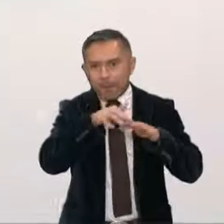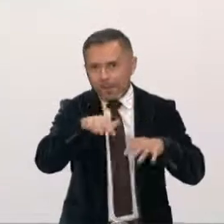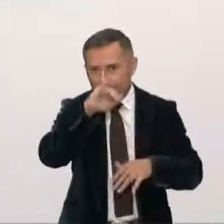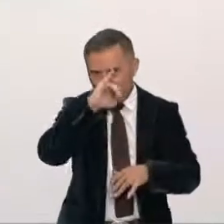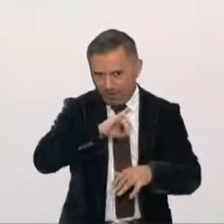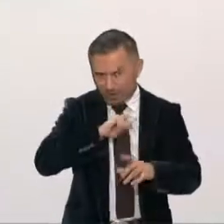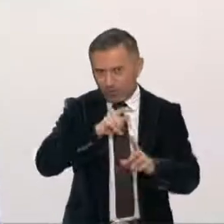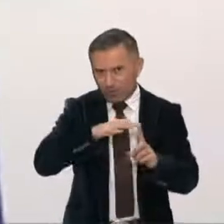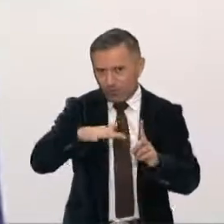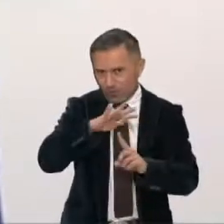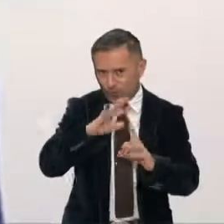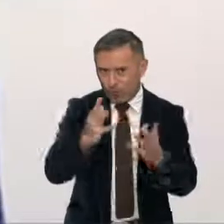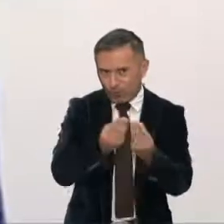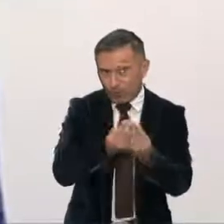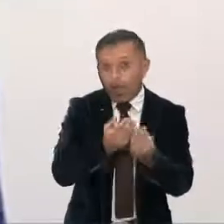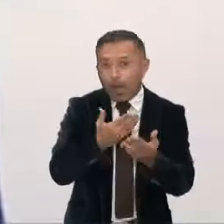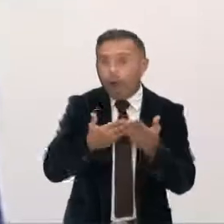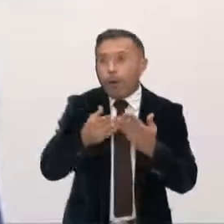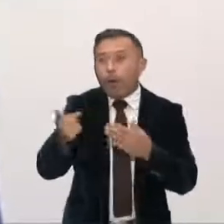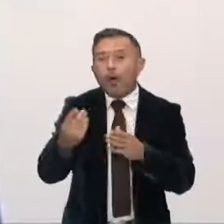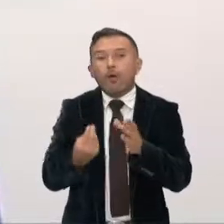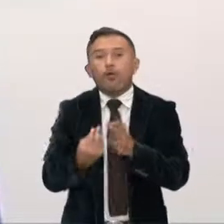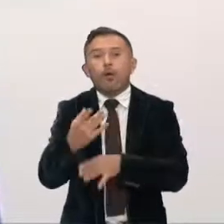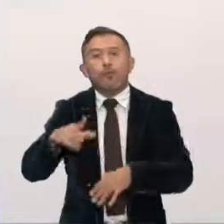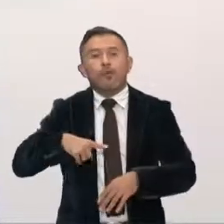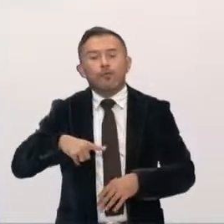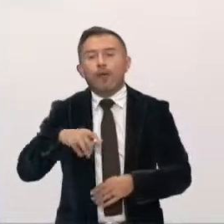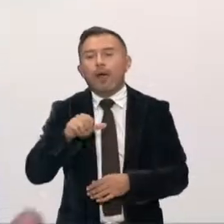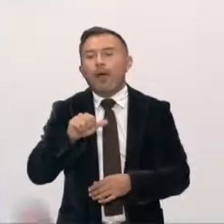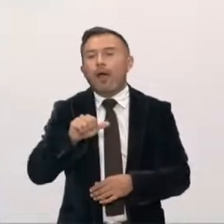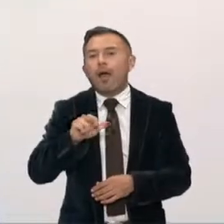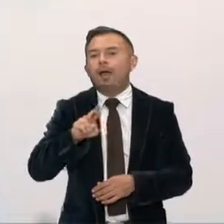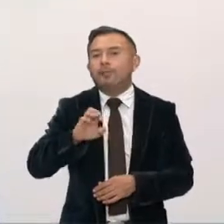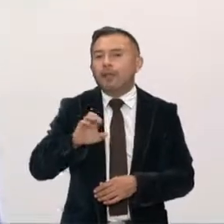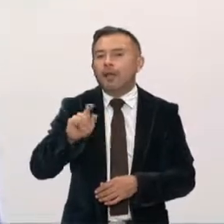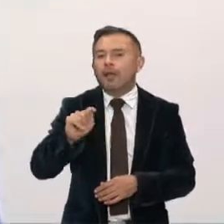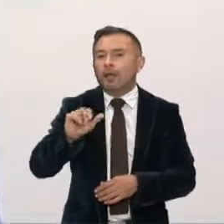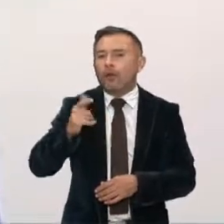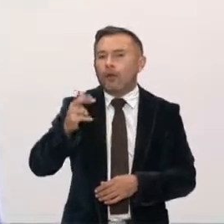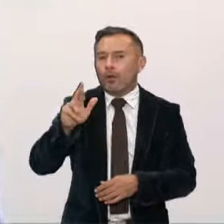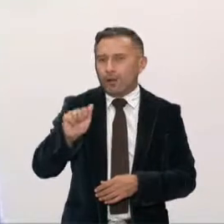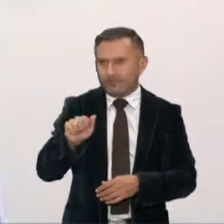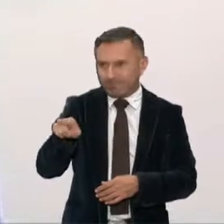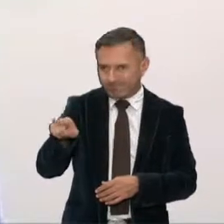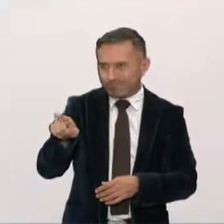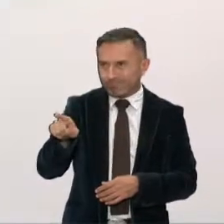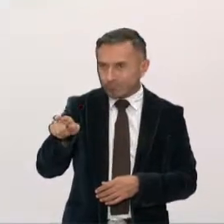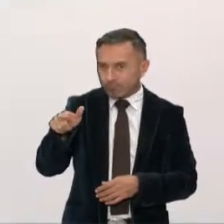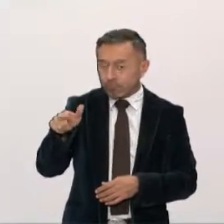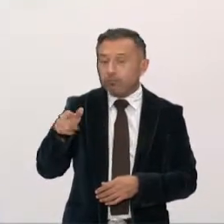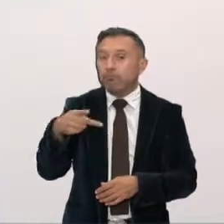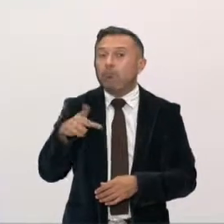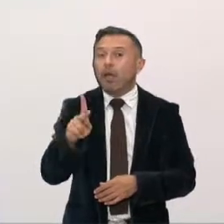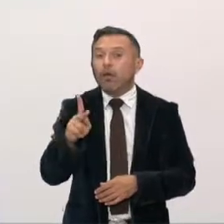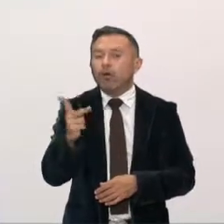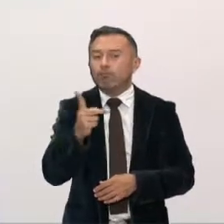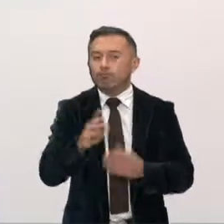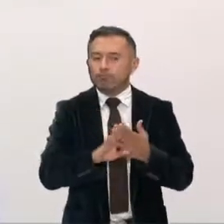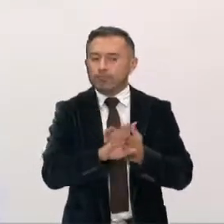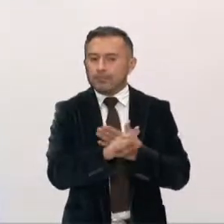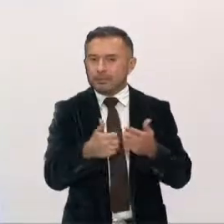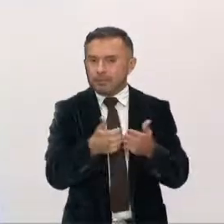of the campaign, together with the environment, and the new government of Axel Catacora. But